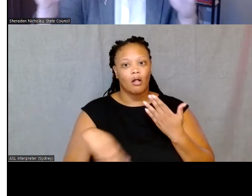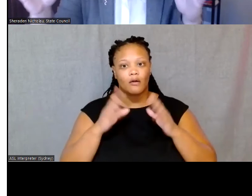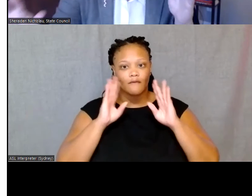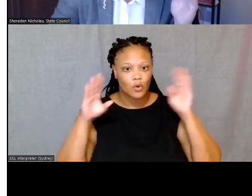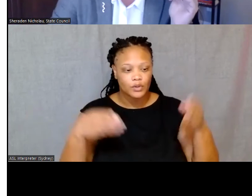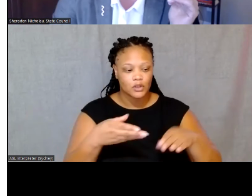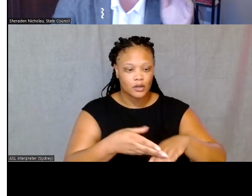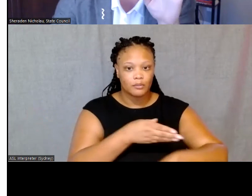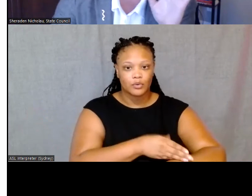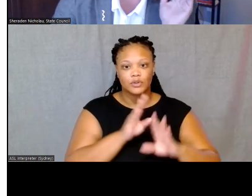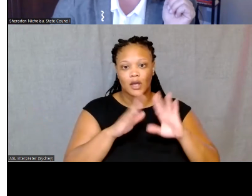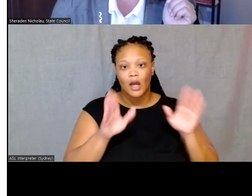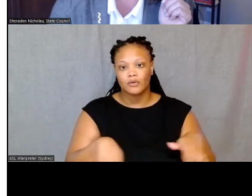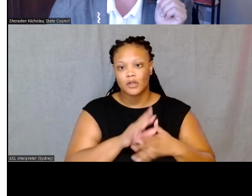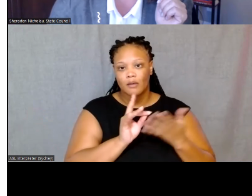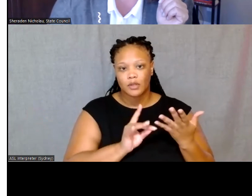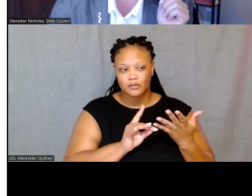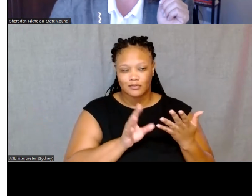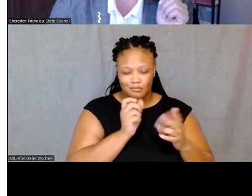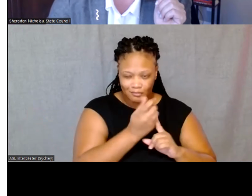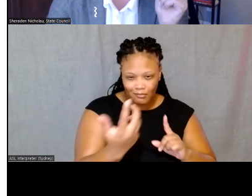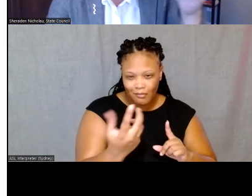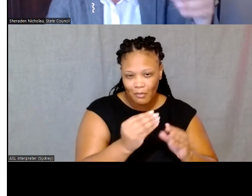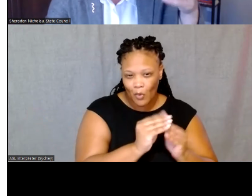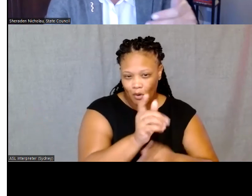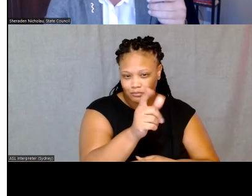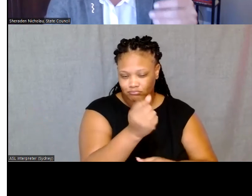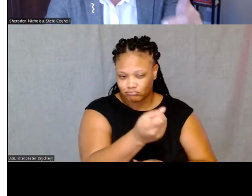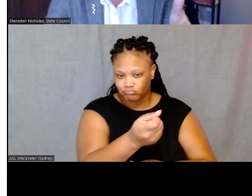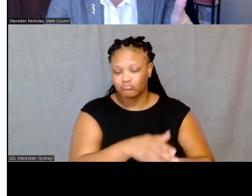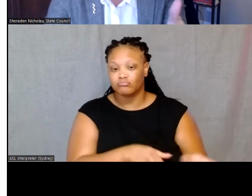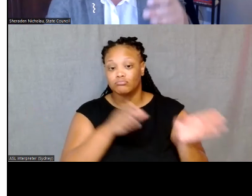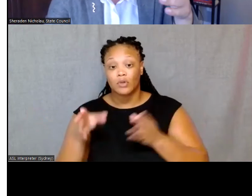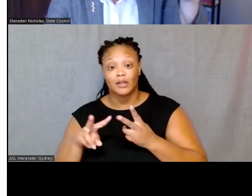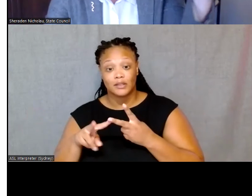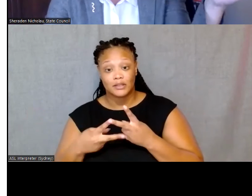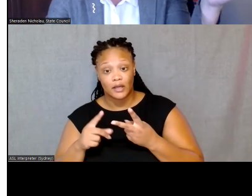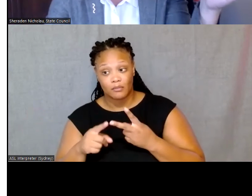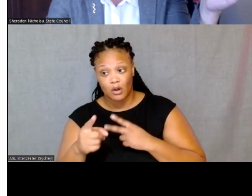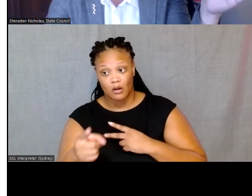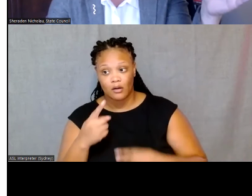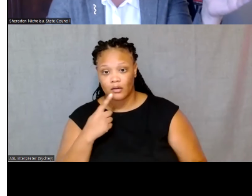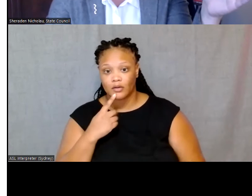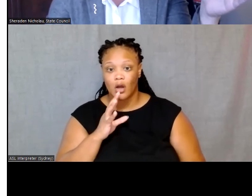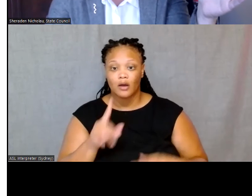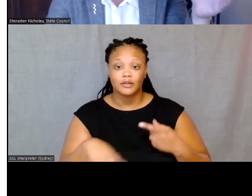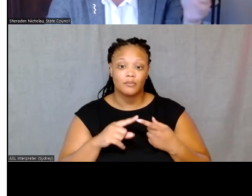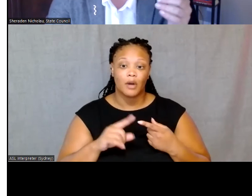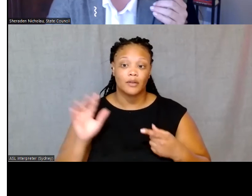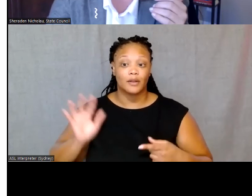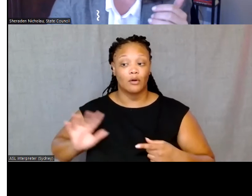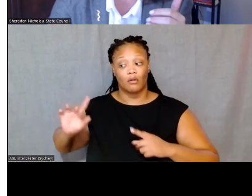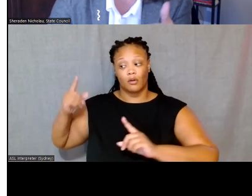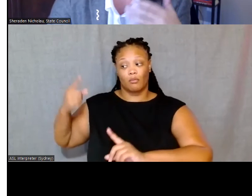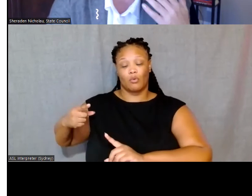improving housing options. We'll talk more in a bit. And then that second part there is speaking to our earlier point,